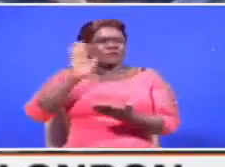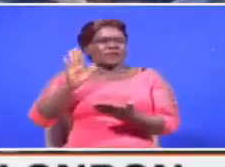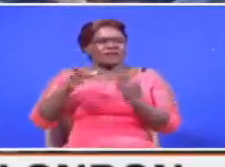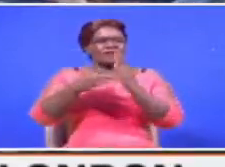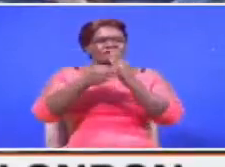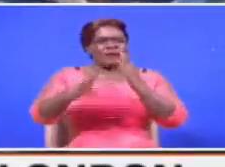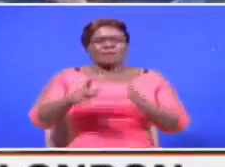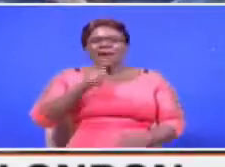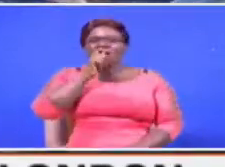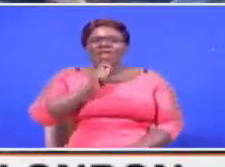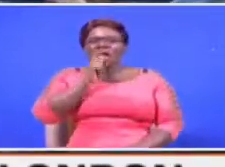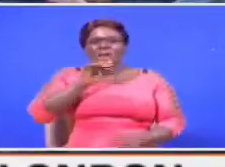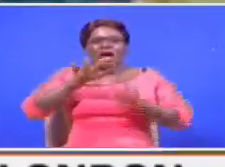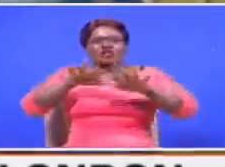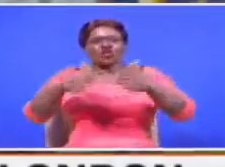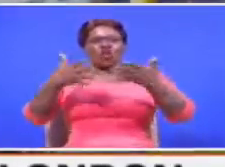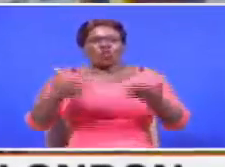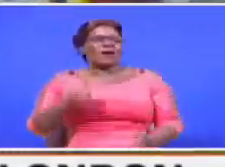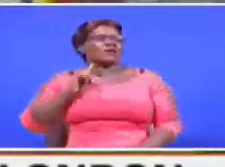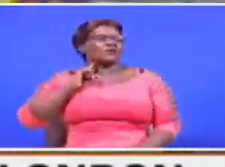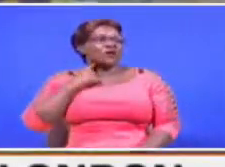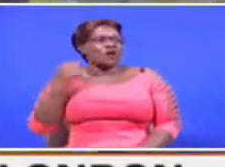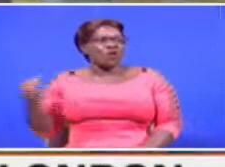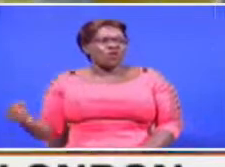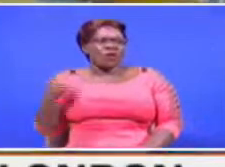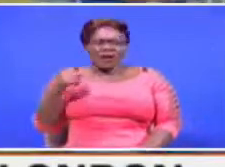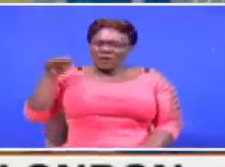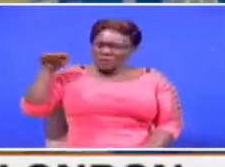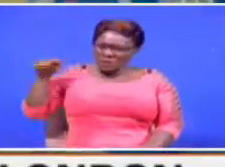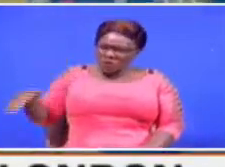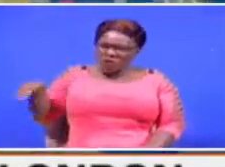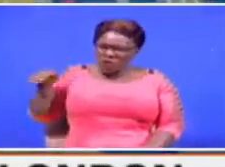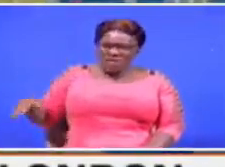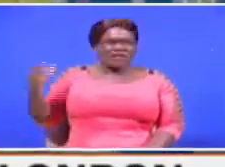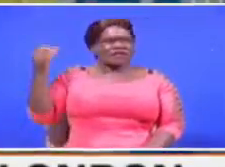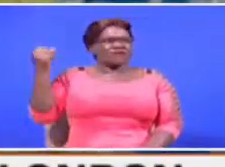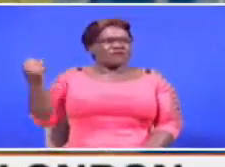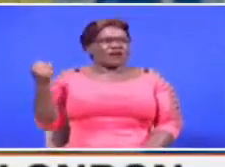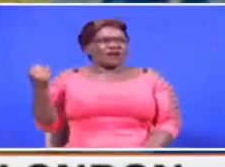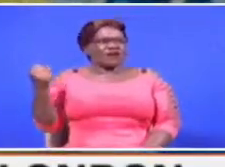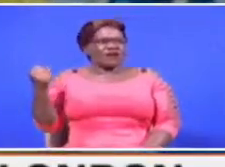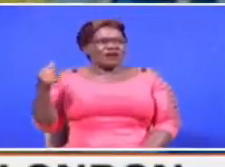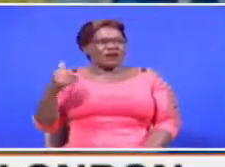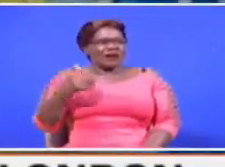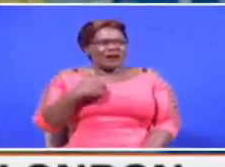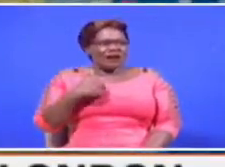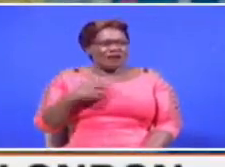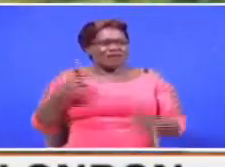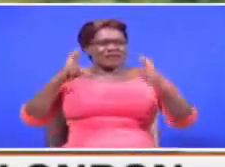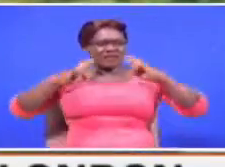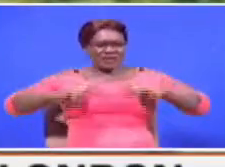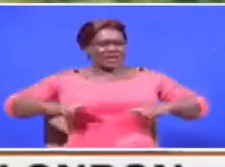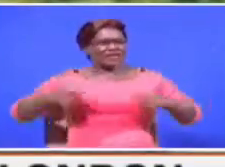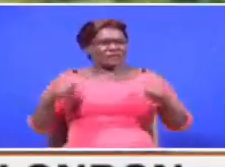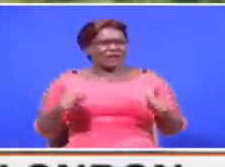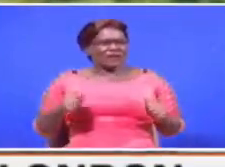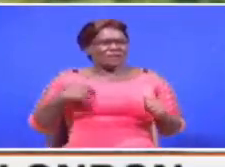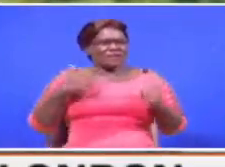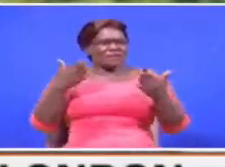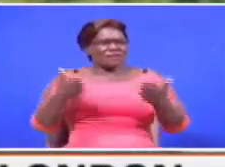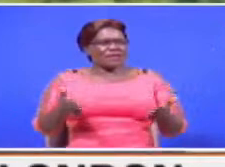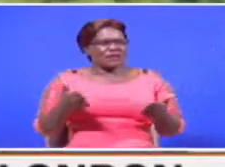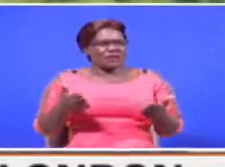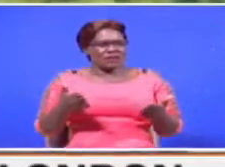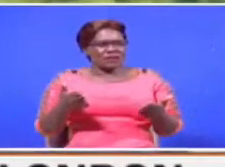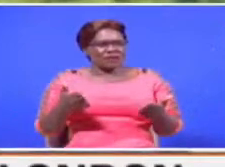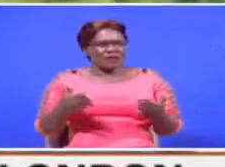popular nyama choma delicacy. I woke up at 5 o'clock and I haven't had a rest since. I think we are here